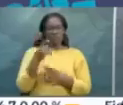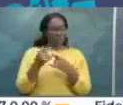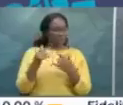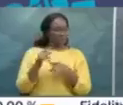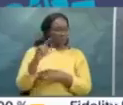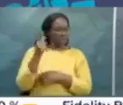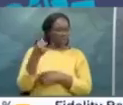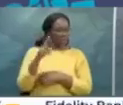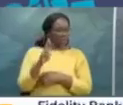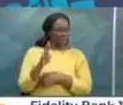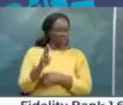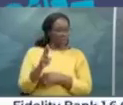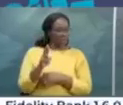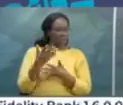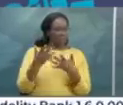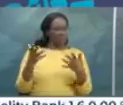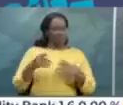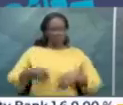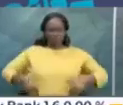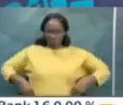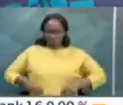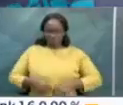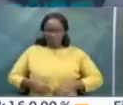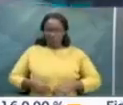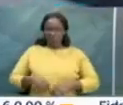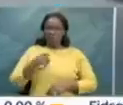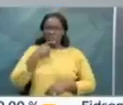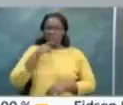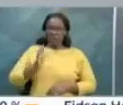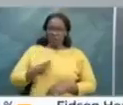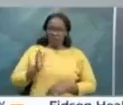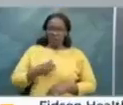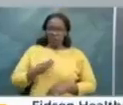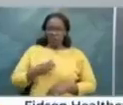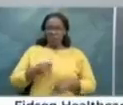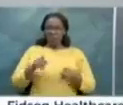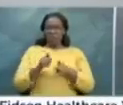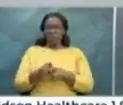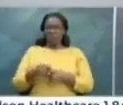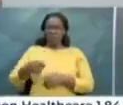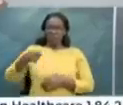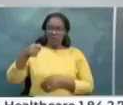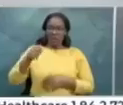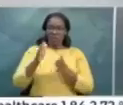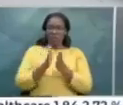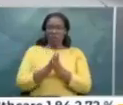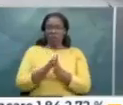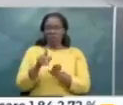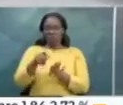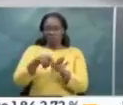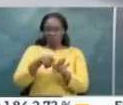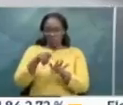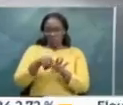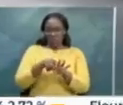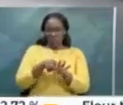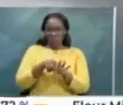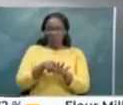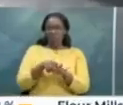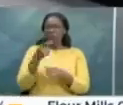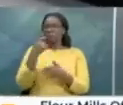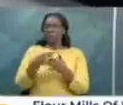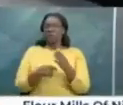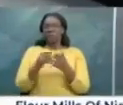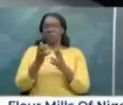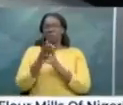wallets, patternless leather belts for both women and men, purses, handbags, and sandals. Now, the prices go from